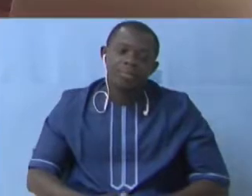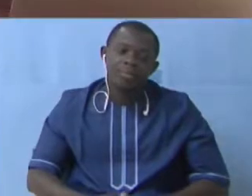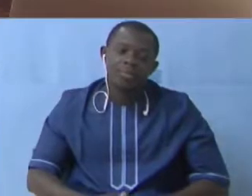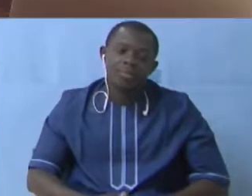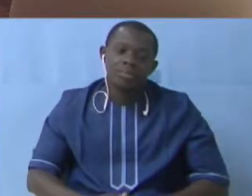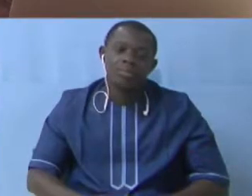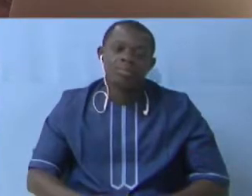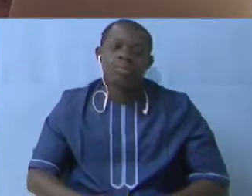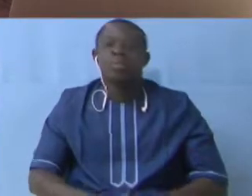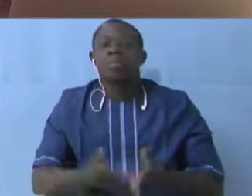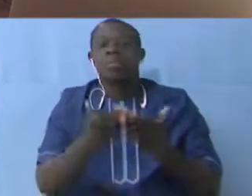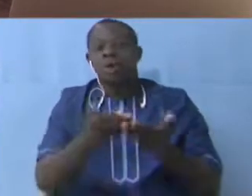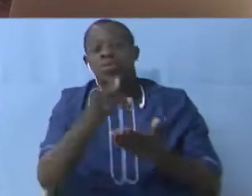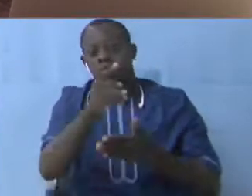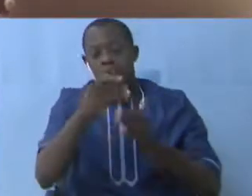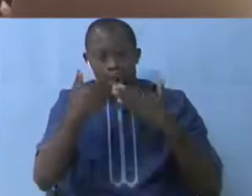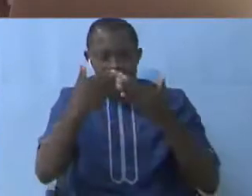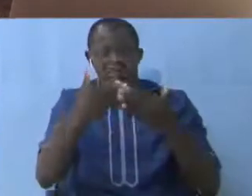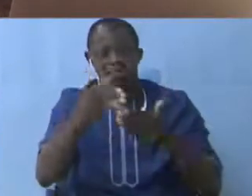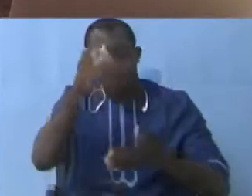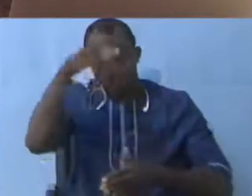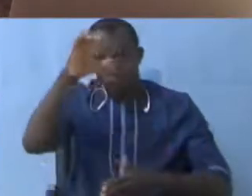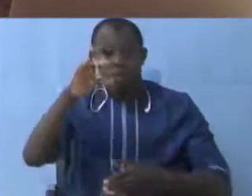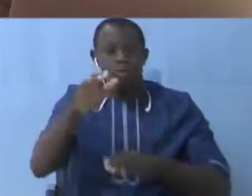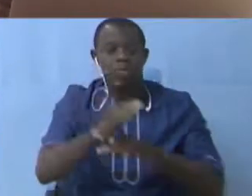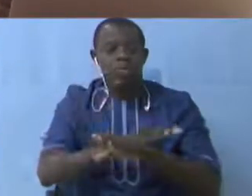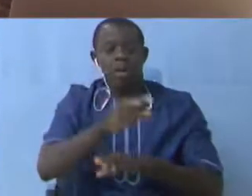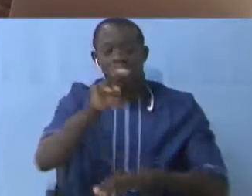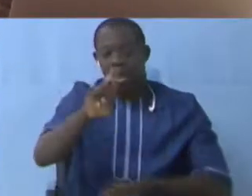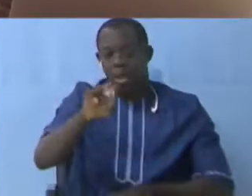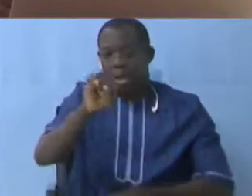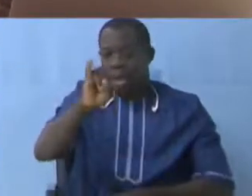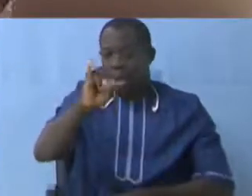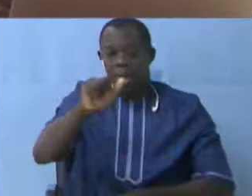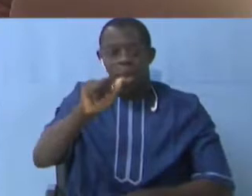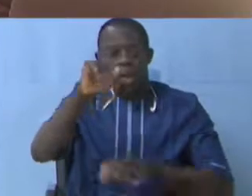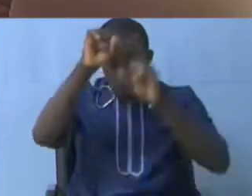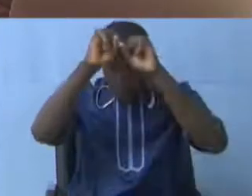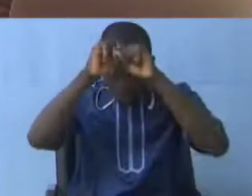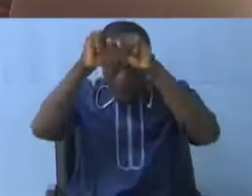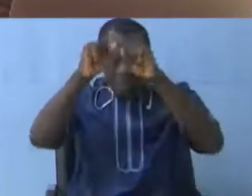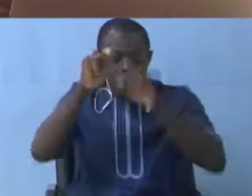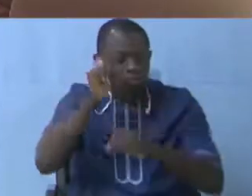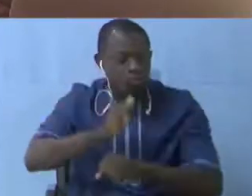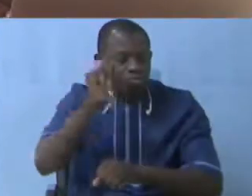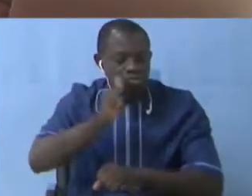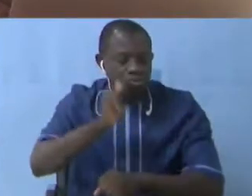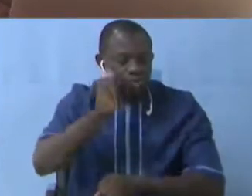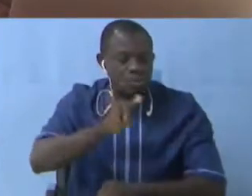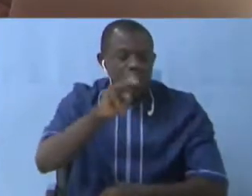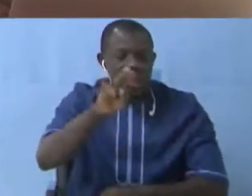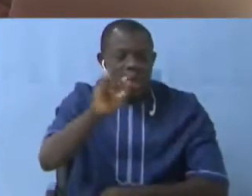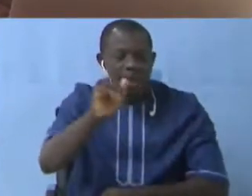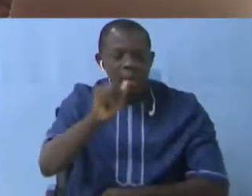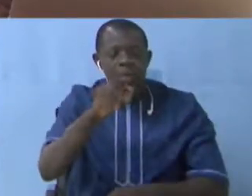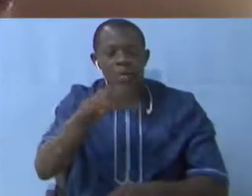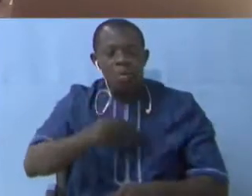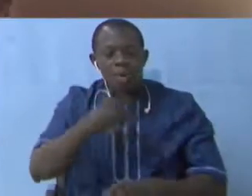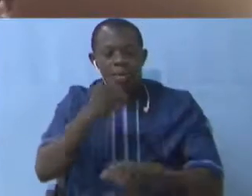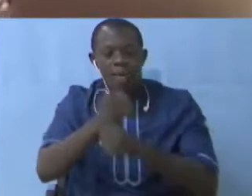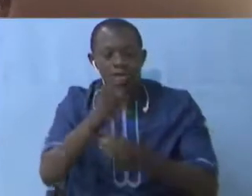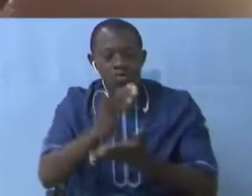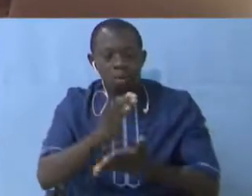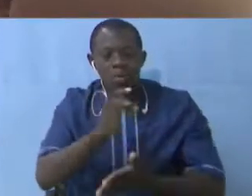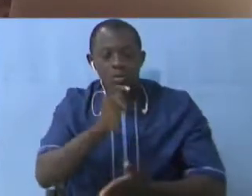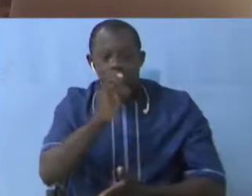So you're telling this commission that the NIA was the institution that was used by government to silence journalists,